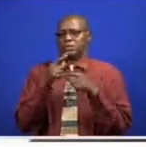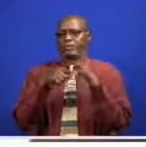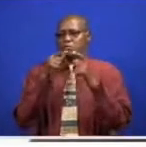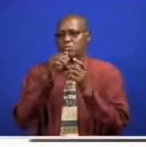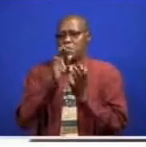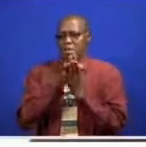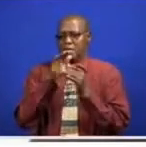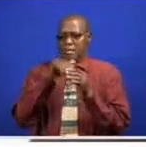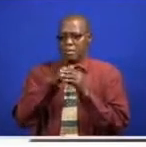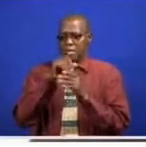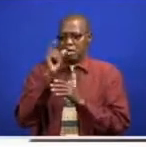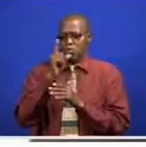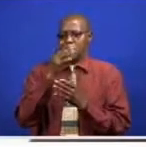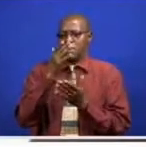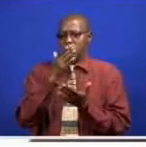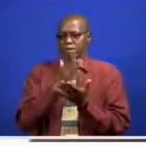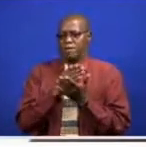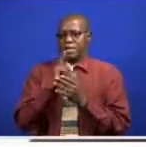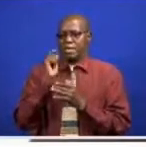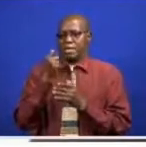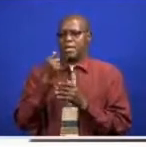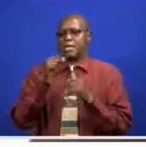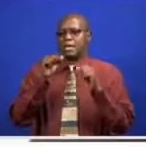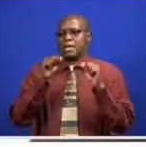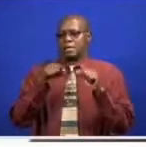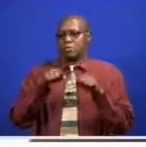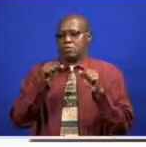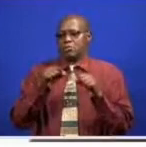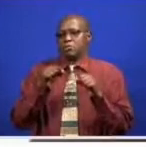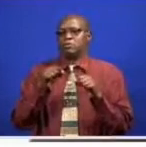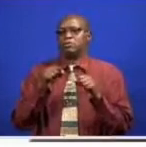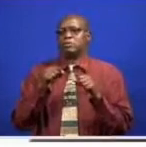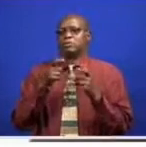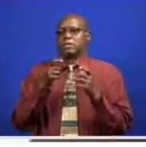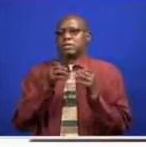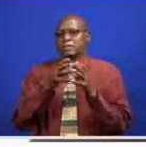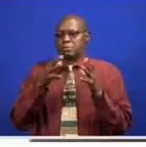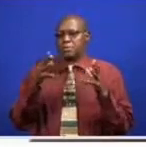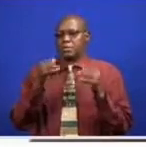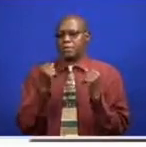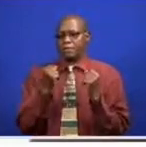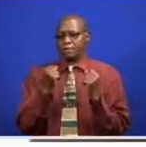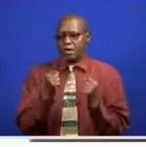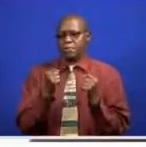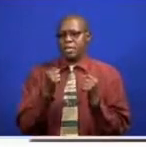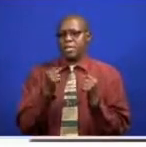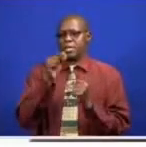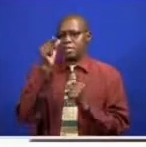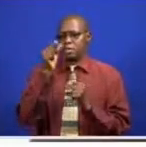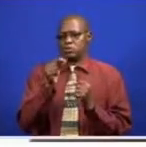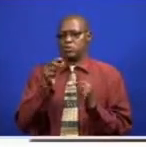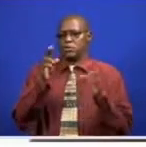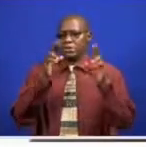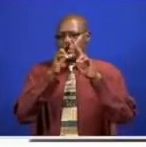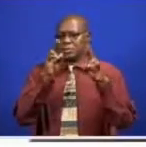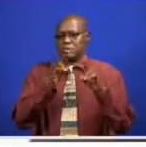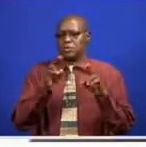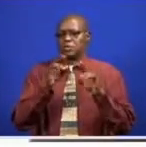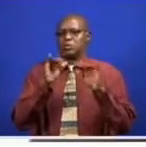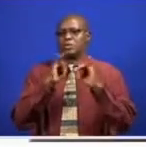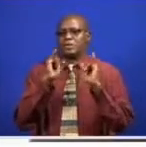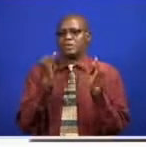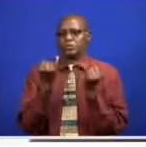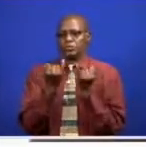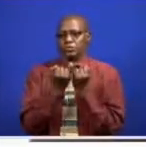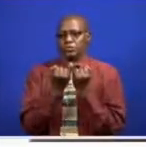Nairobi affirmed Kenya's capability and credentials to host an expanding family of regional and international institutions. The